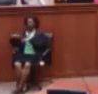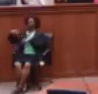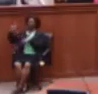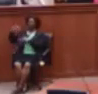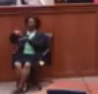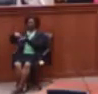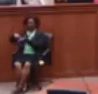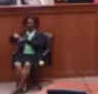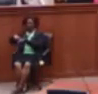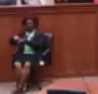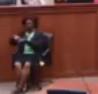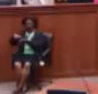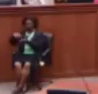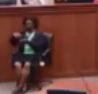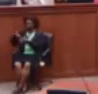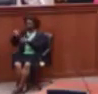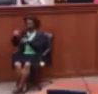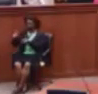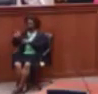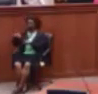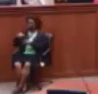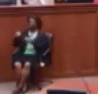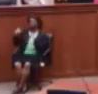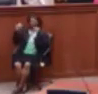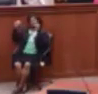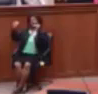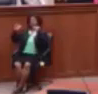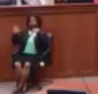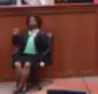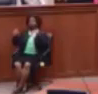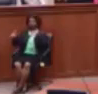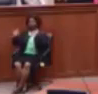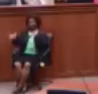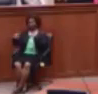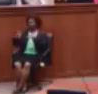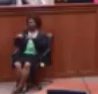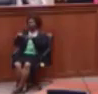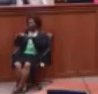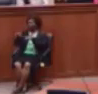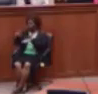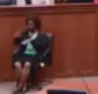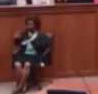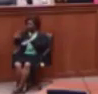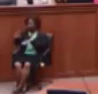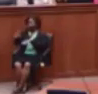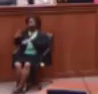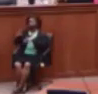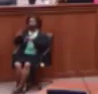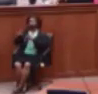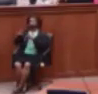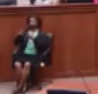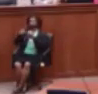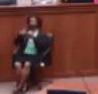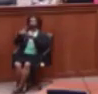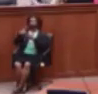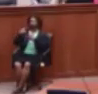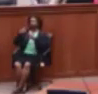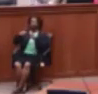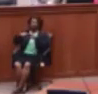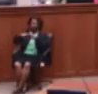an advanced statewide credential, like you're getting a level 2 welding or a level 2 electrical, level 2